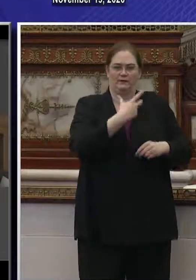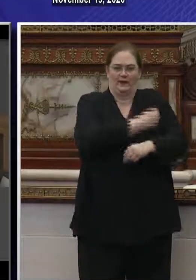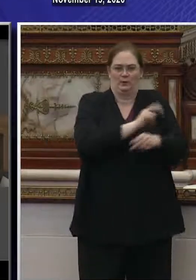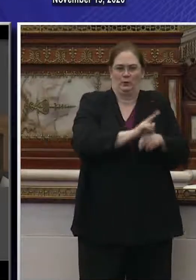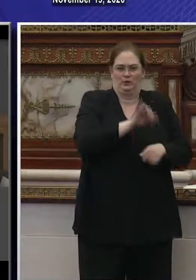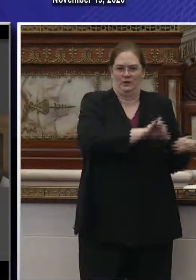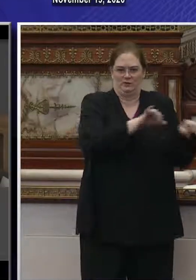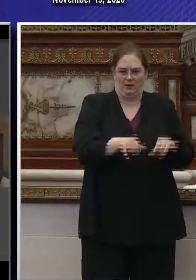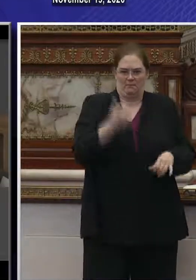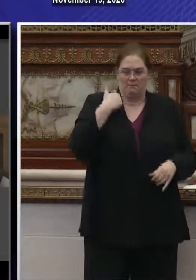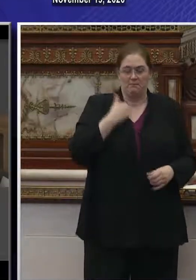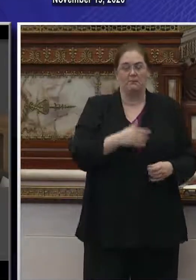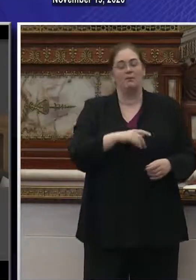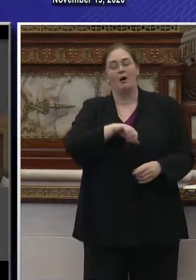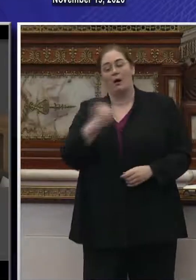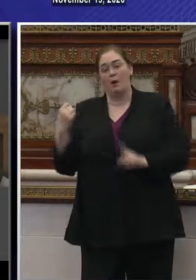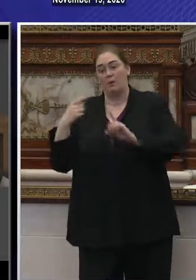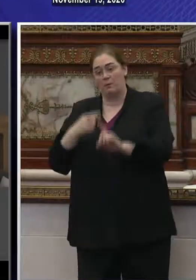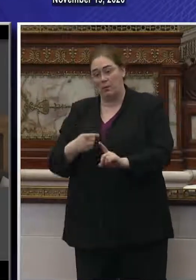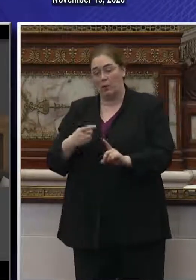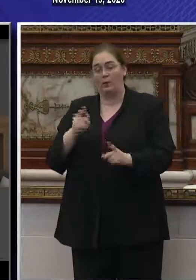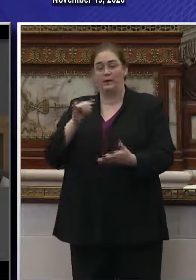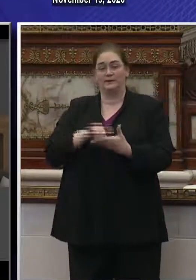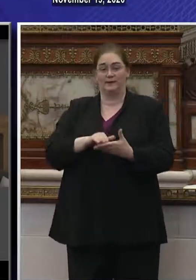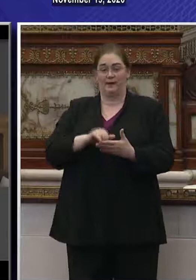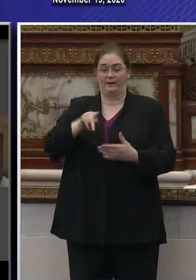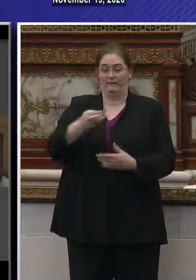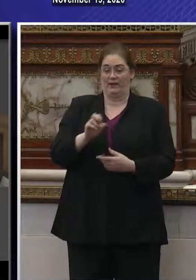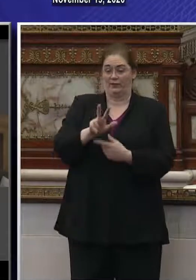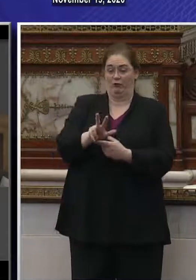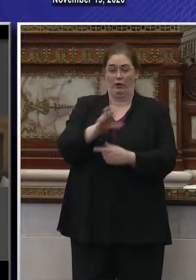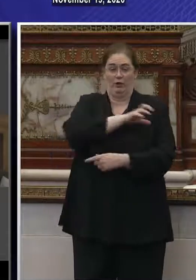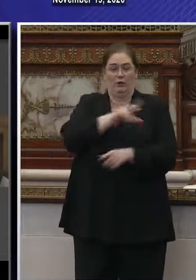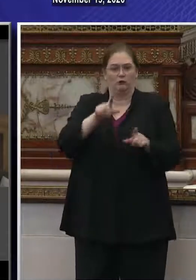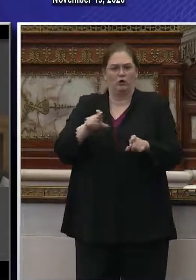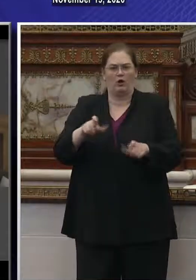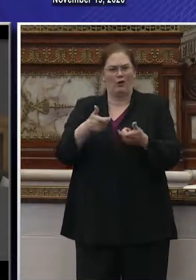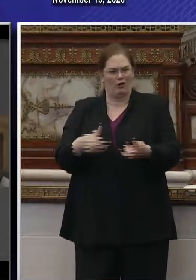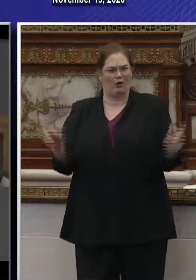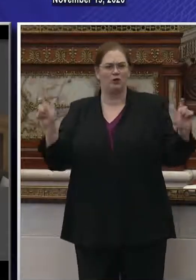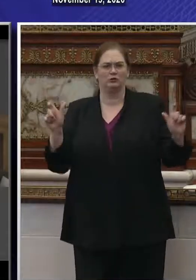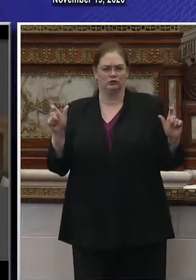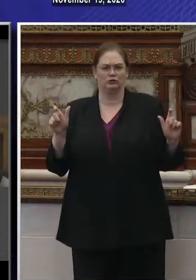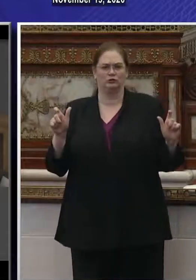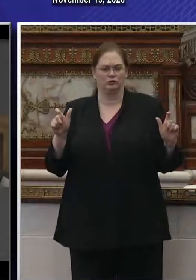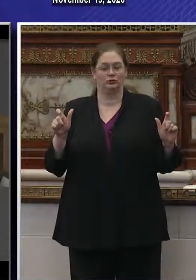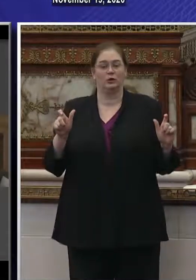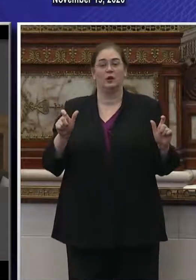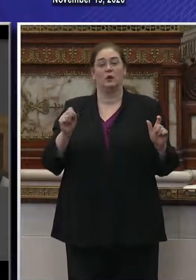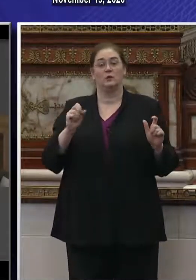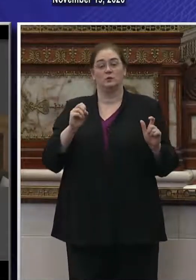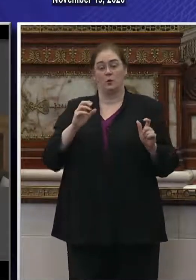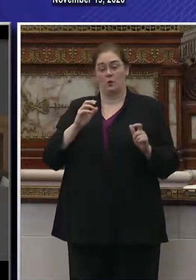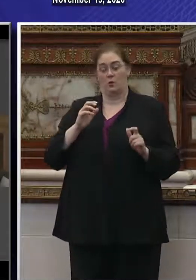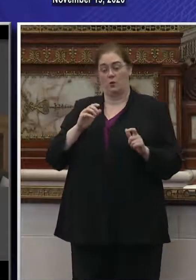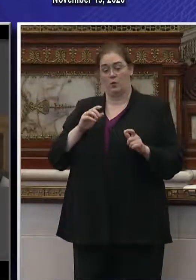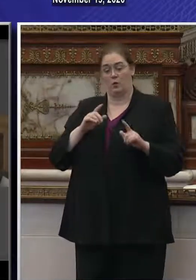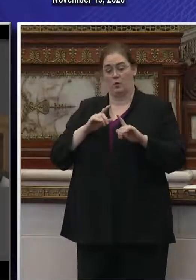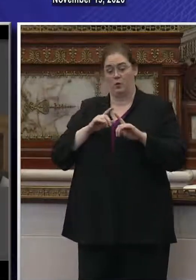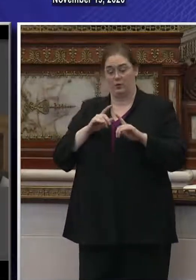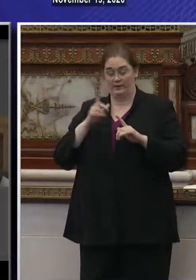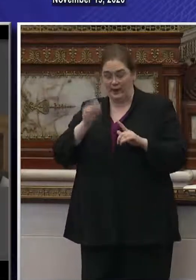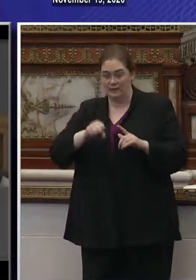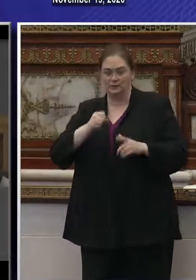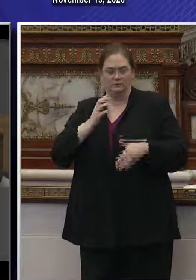But I think that the other point is that the phase 3 clinical trials are very large. And so while we're moving forward